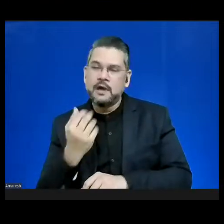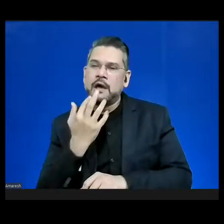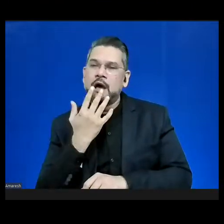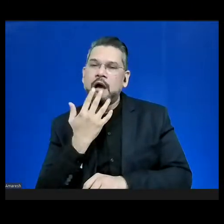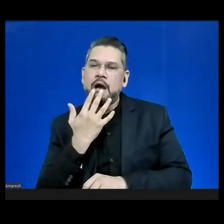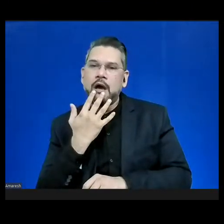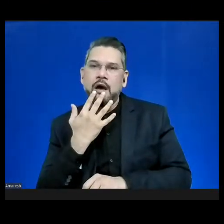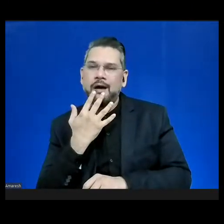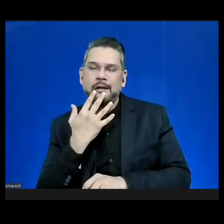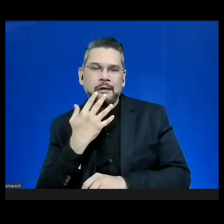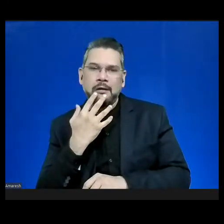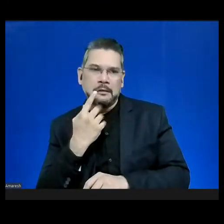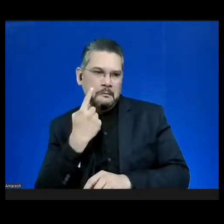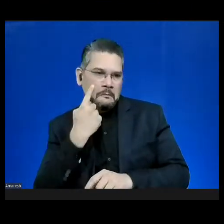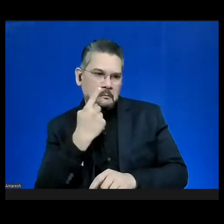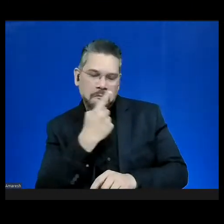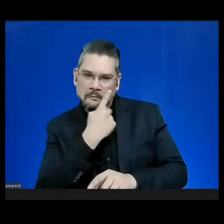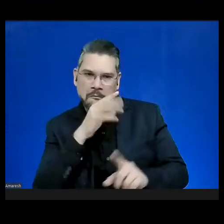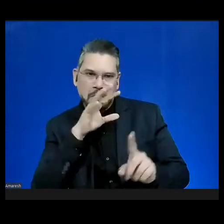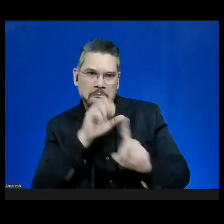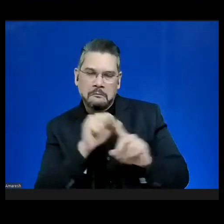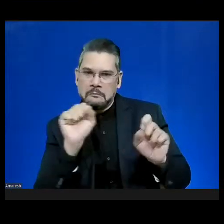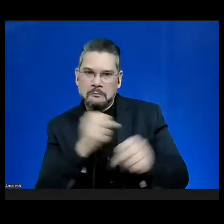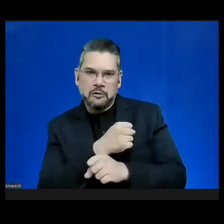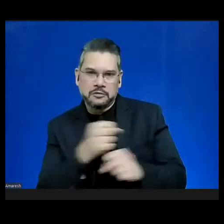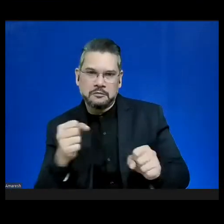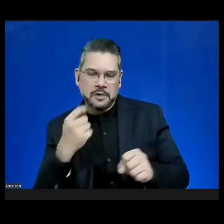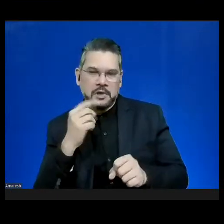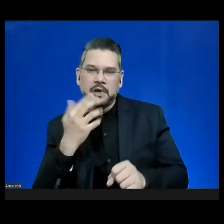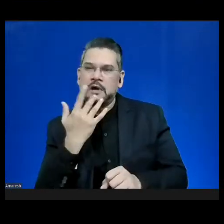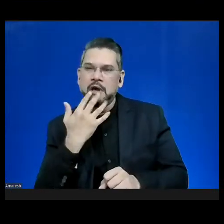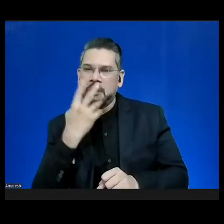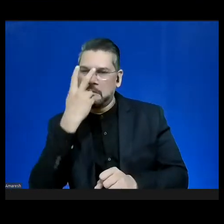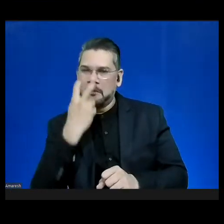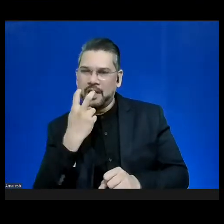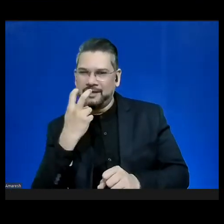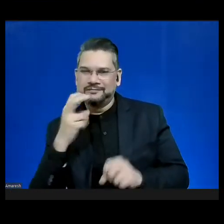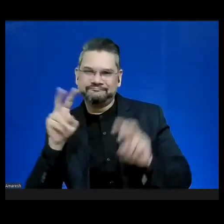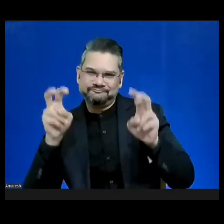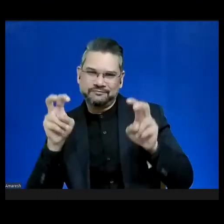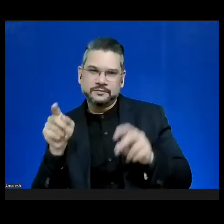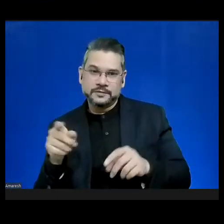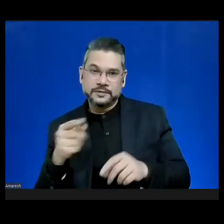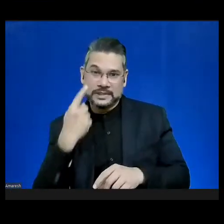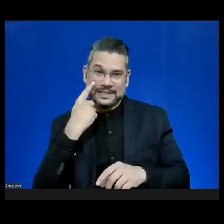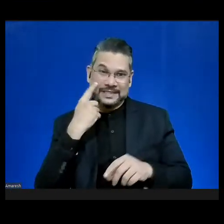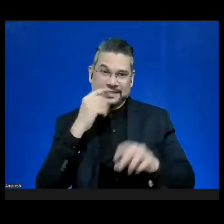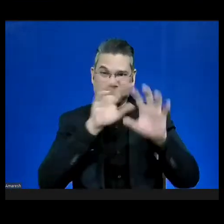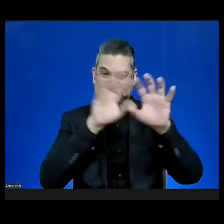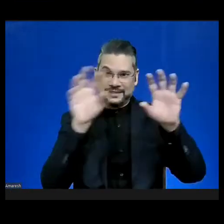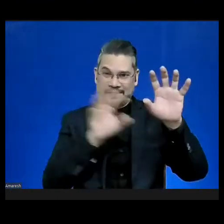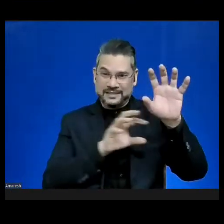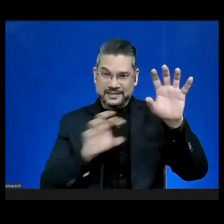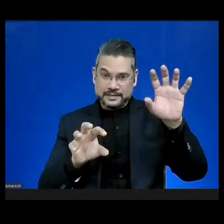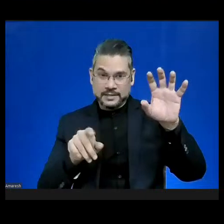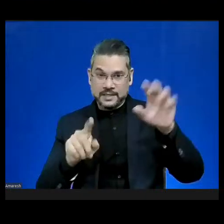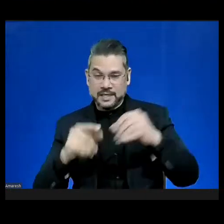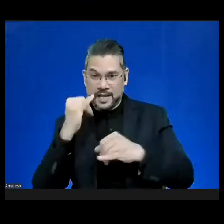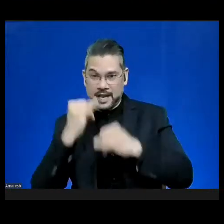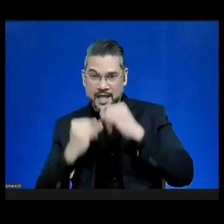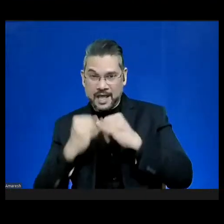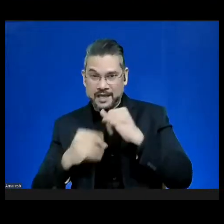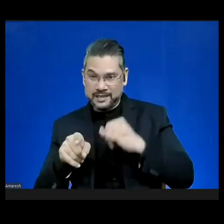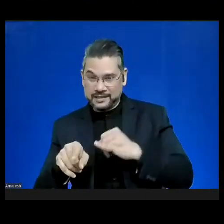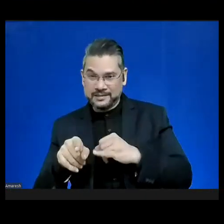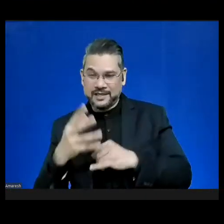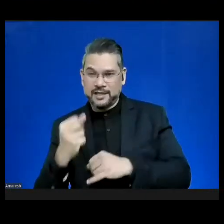out of all these spectrums that you see, the last spectrum, which is basically people with blue